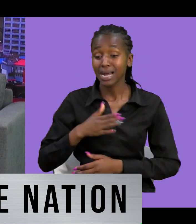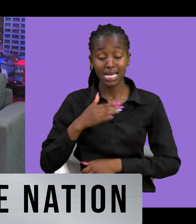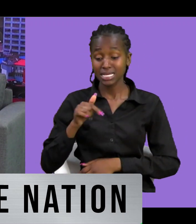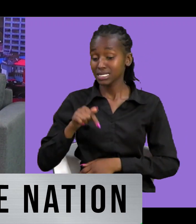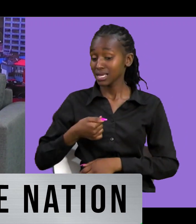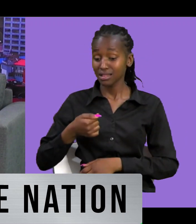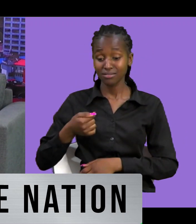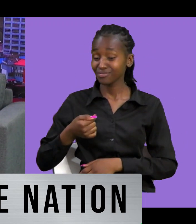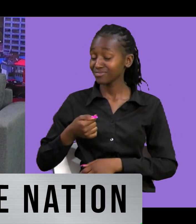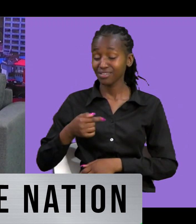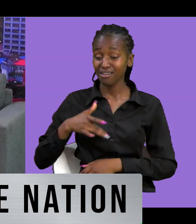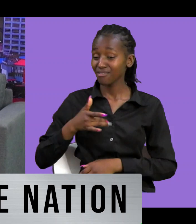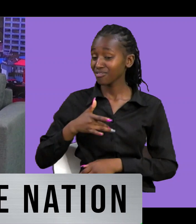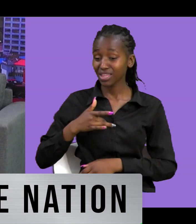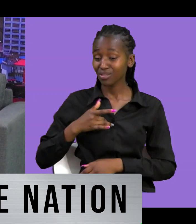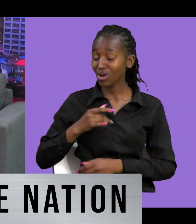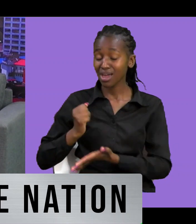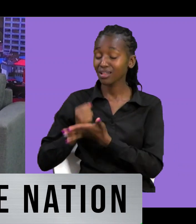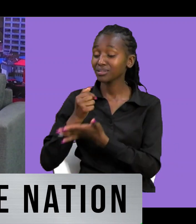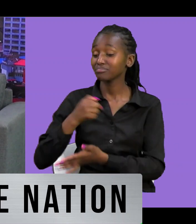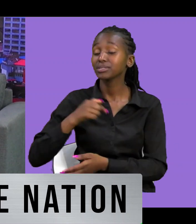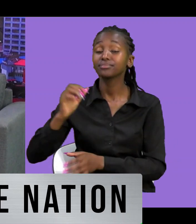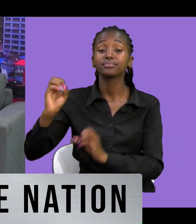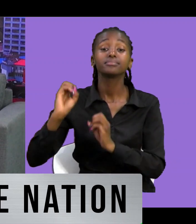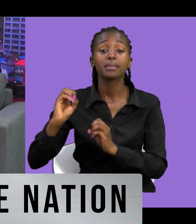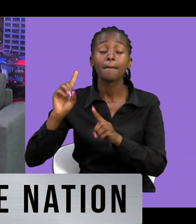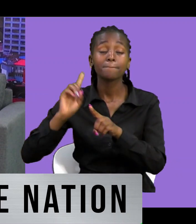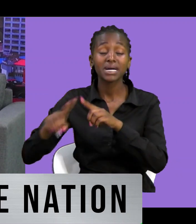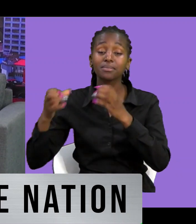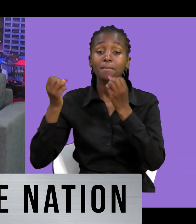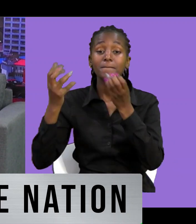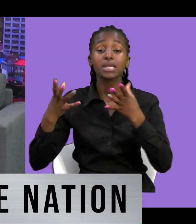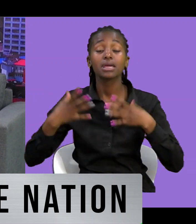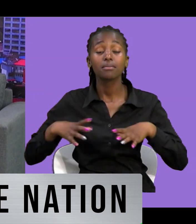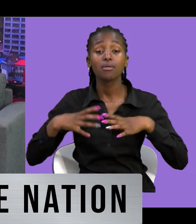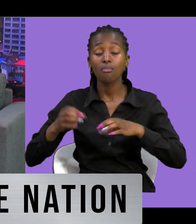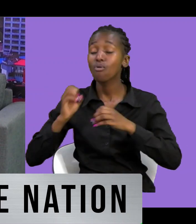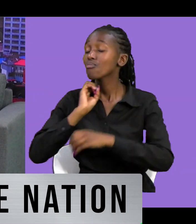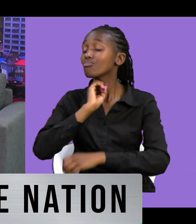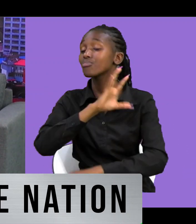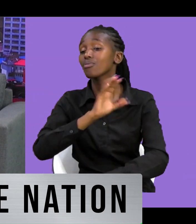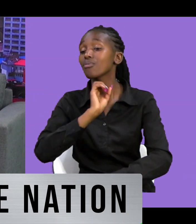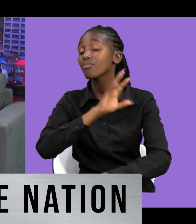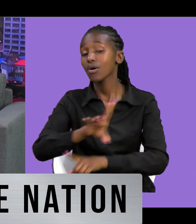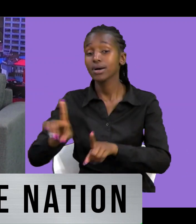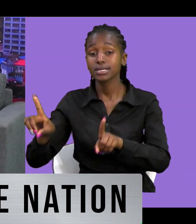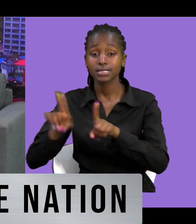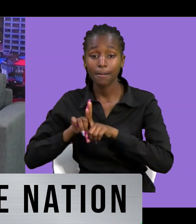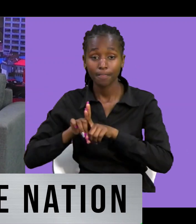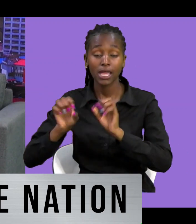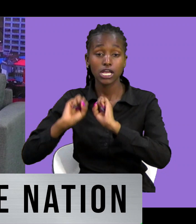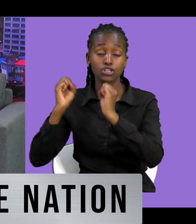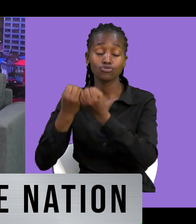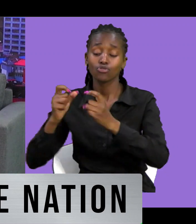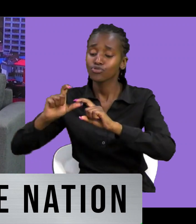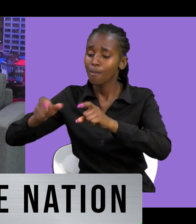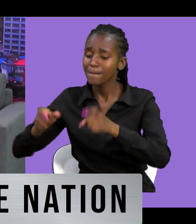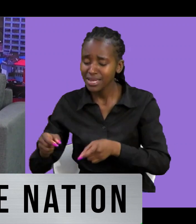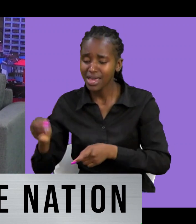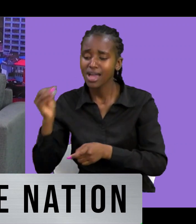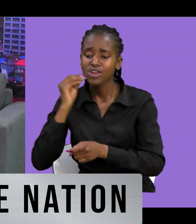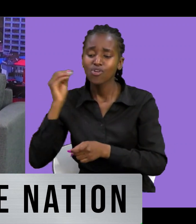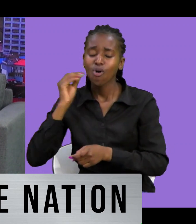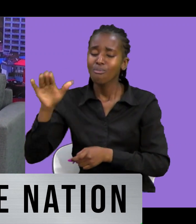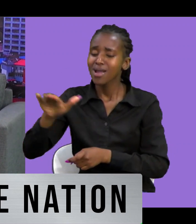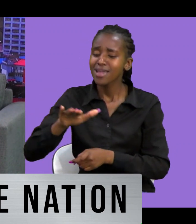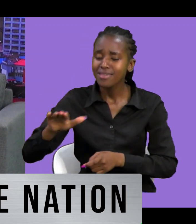one complaining. It's all over social media. It's all over the estates. It's all over even in those industries, in those